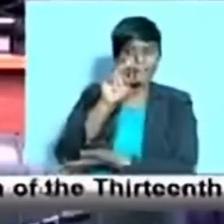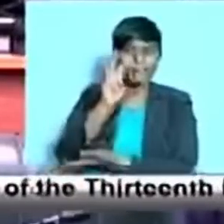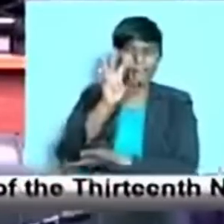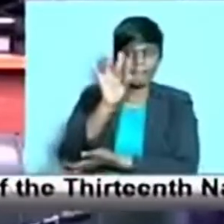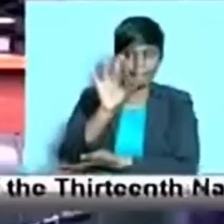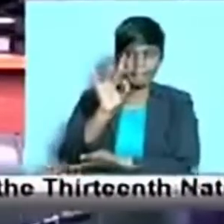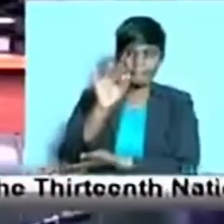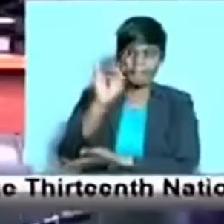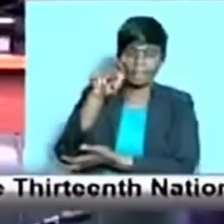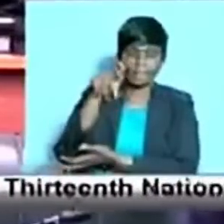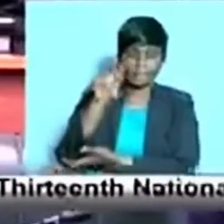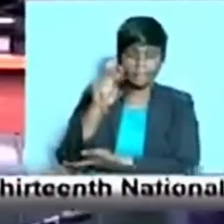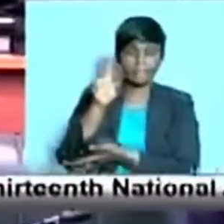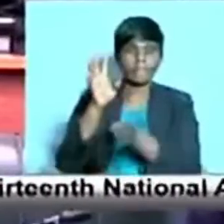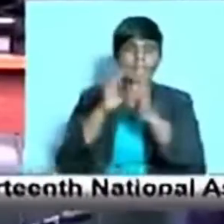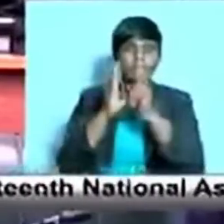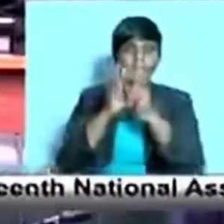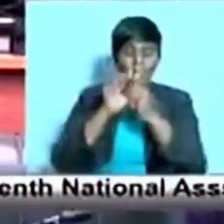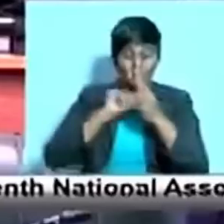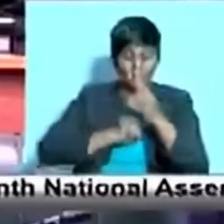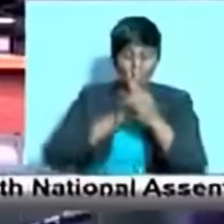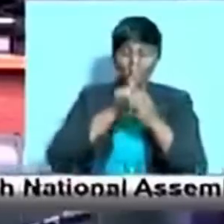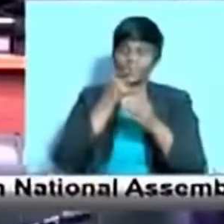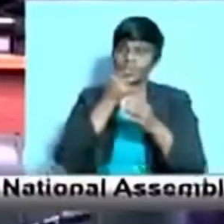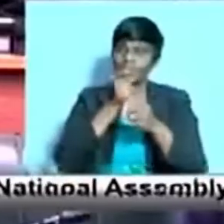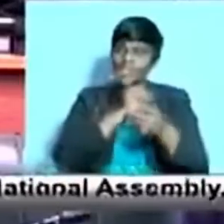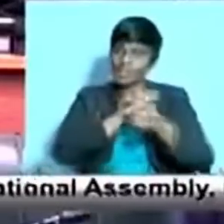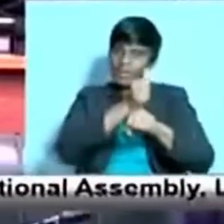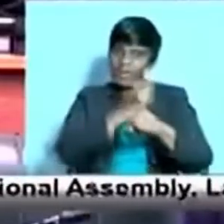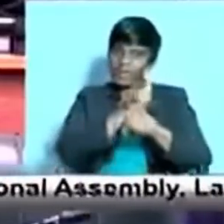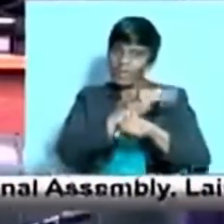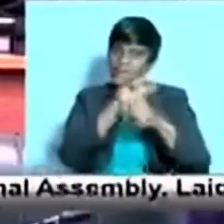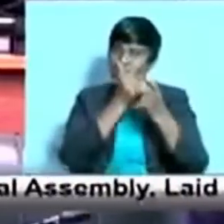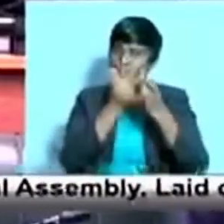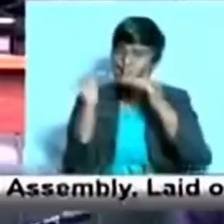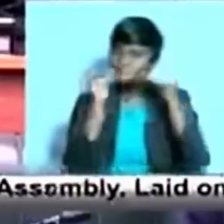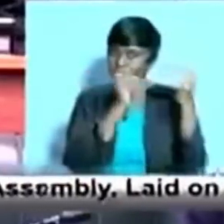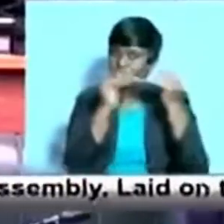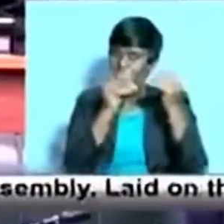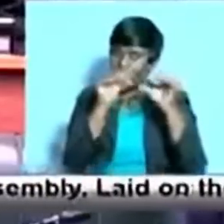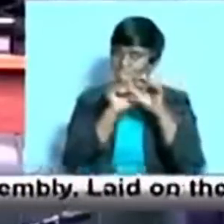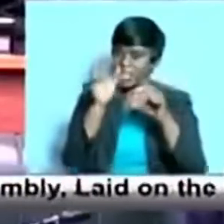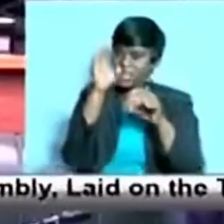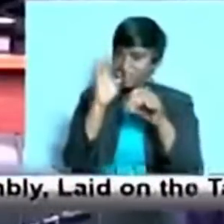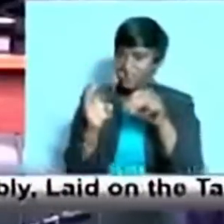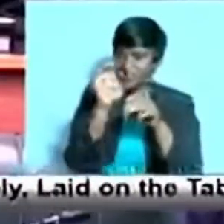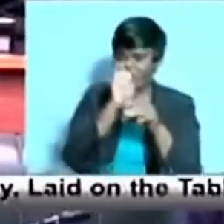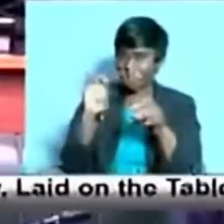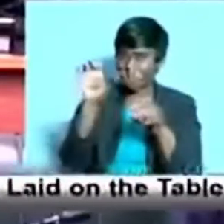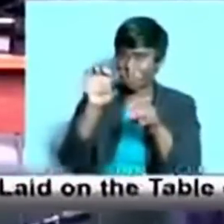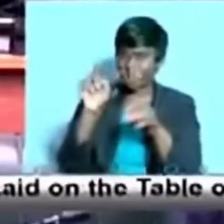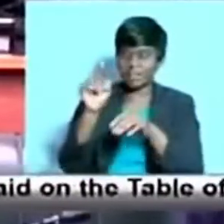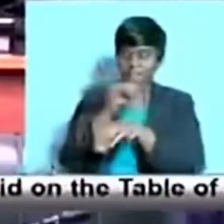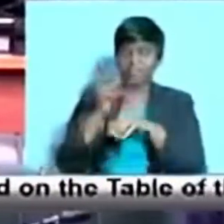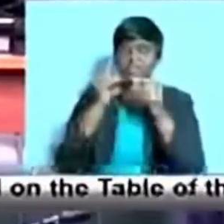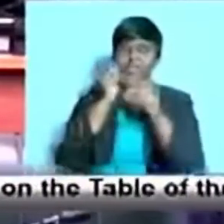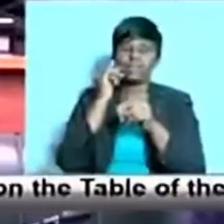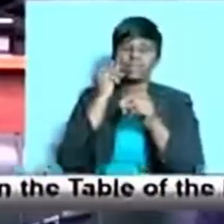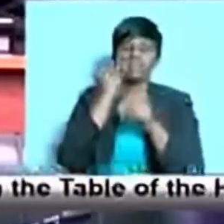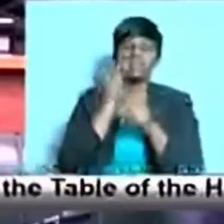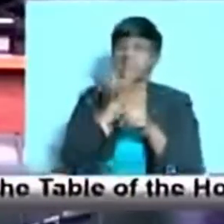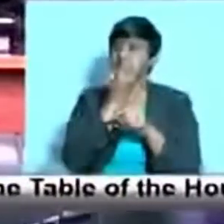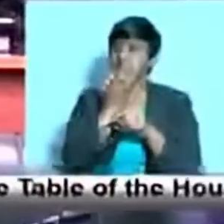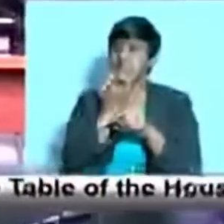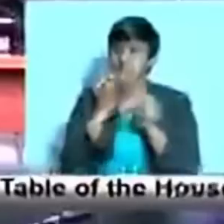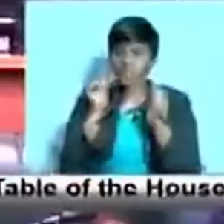148th IPU Assembly, we condemned the continued conflicts in the Middle East, particularly Israel